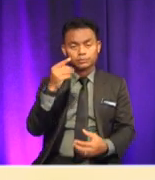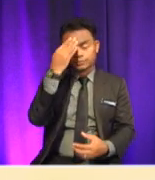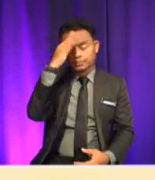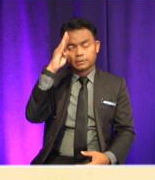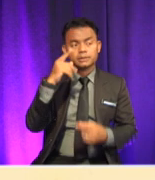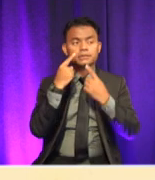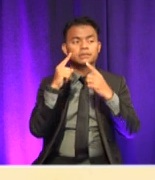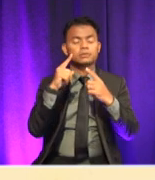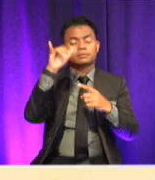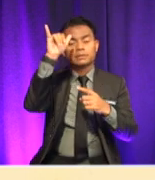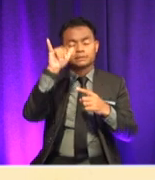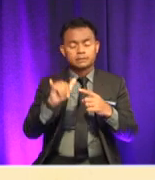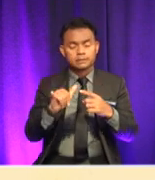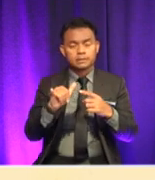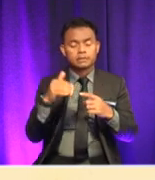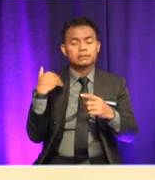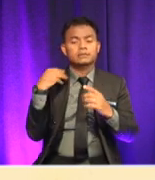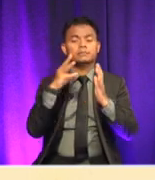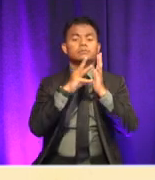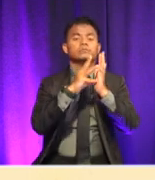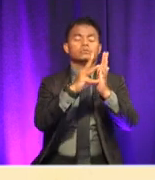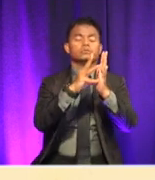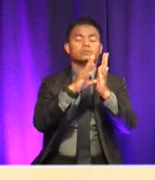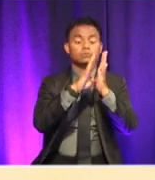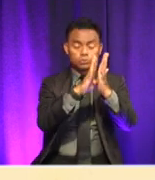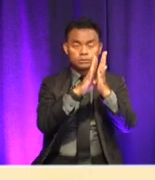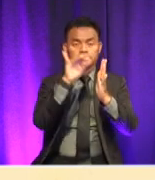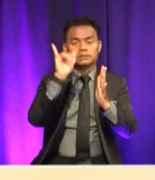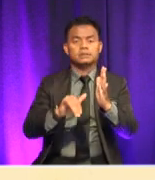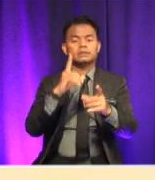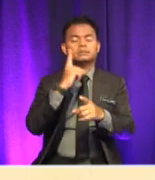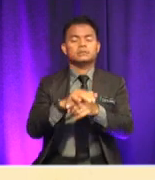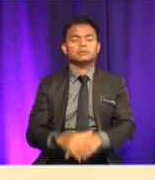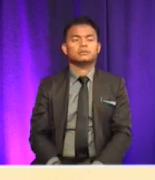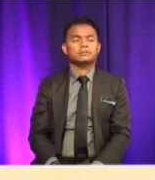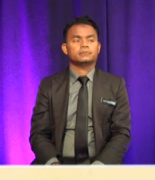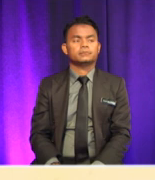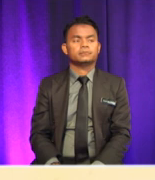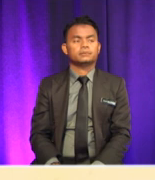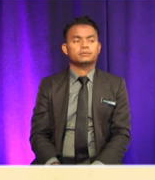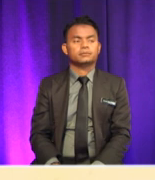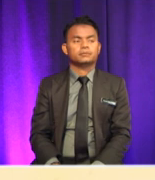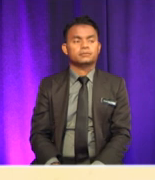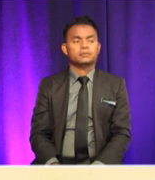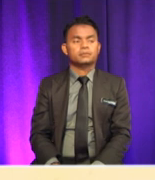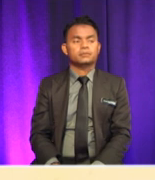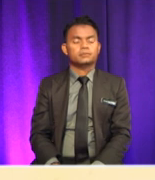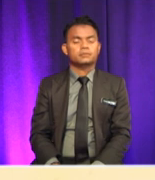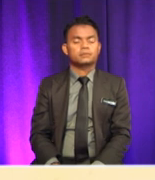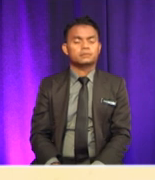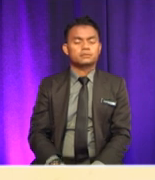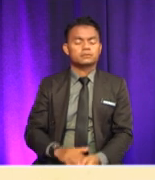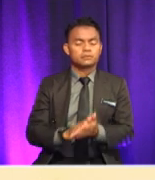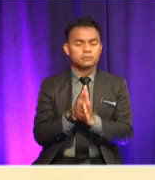evidence. Number two, explore text beyond surface meaning to reflect a deeper awareness of content. So you have